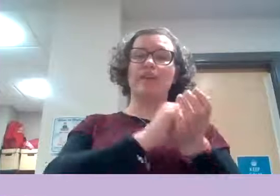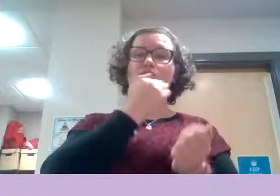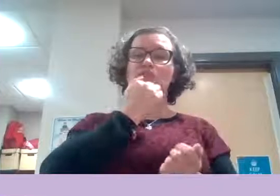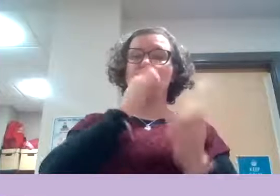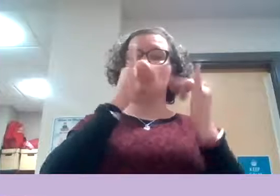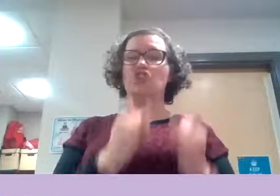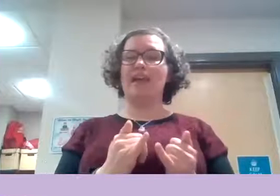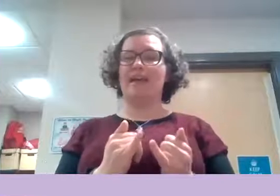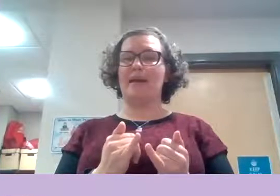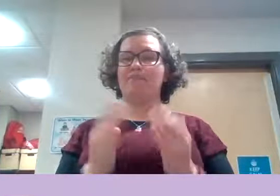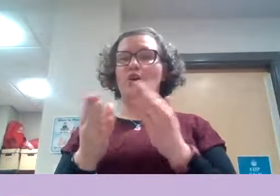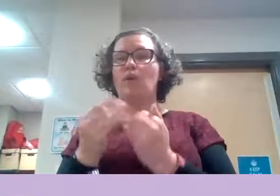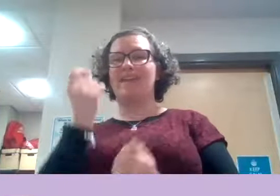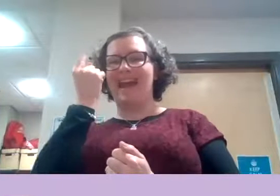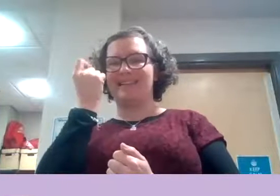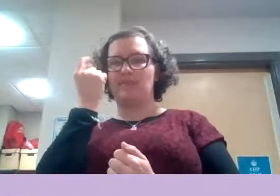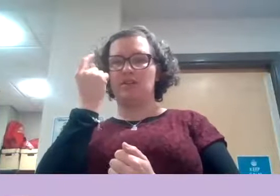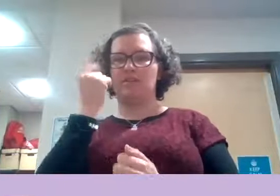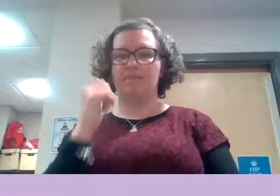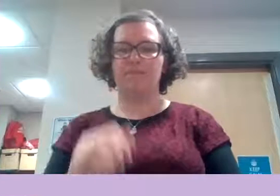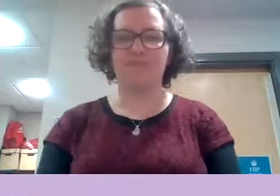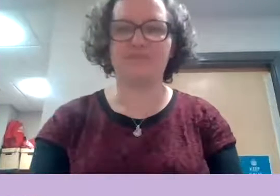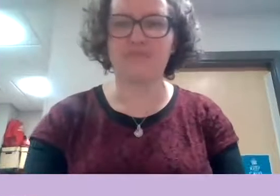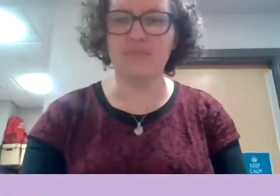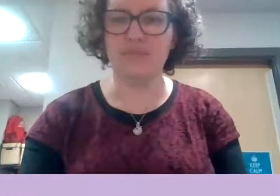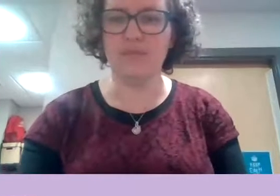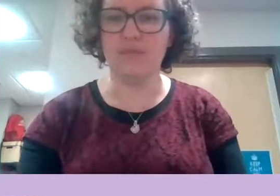a real sum to check it with an estimate.